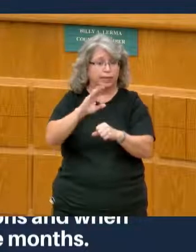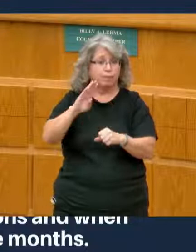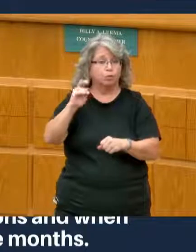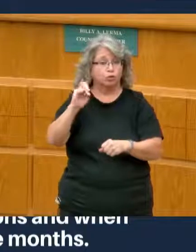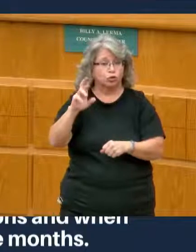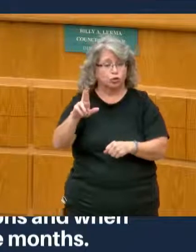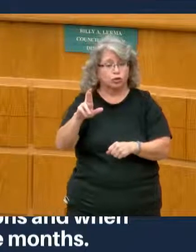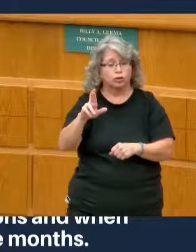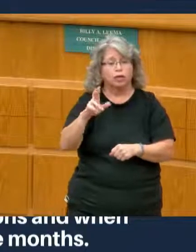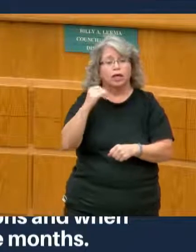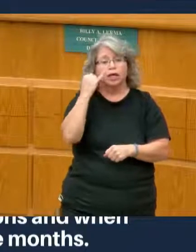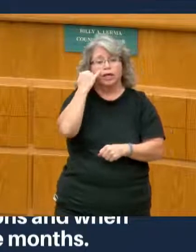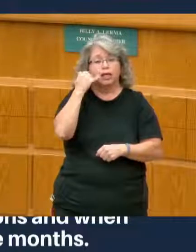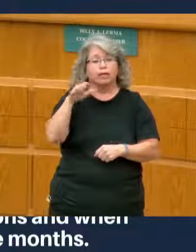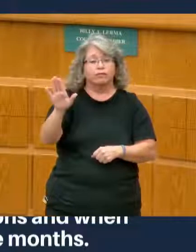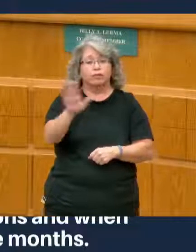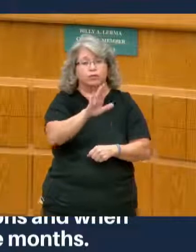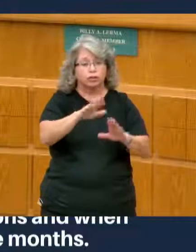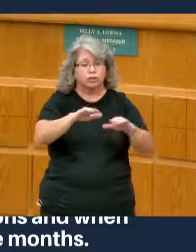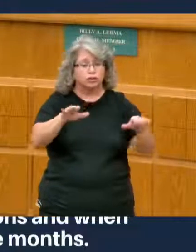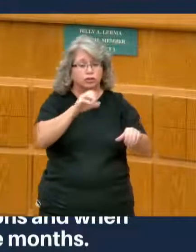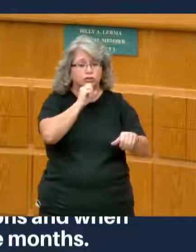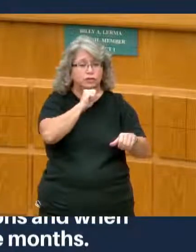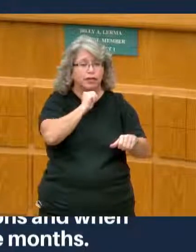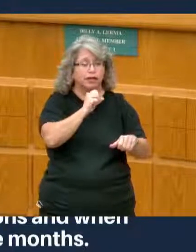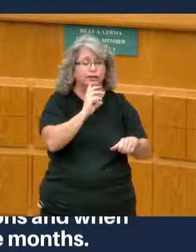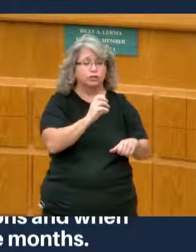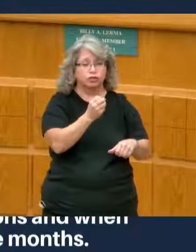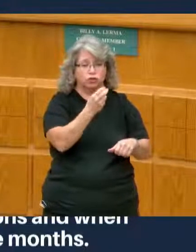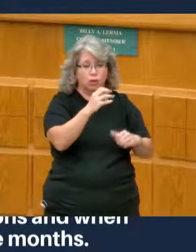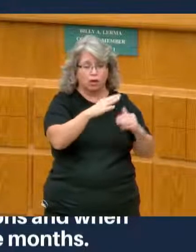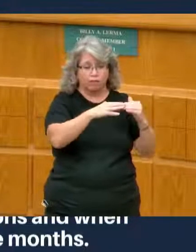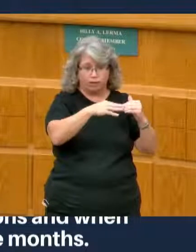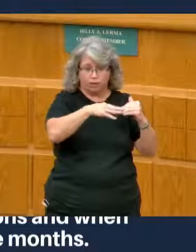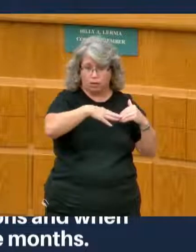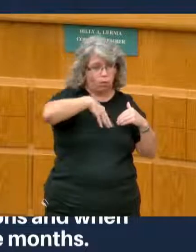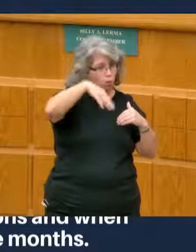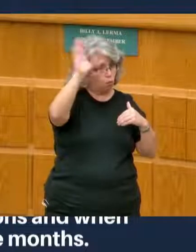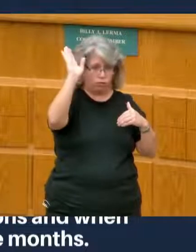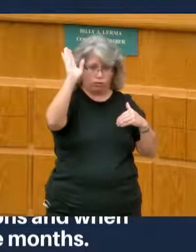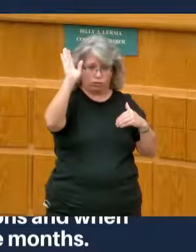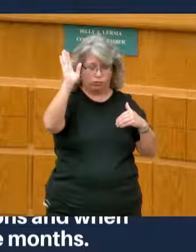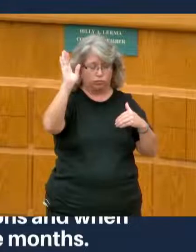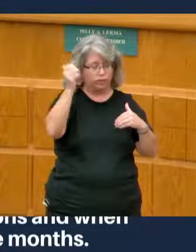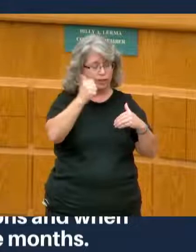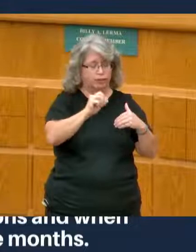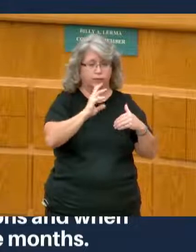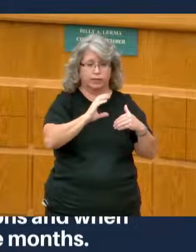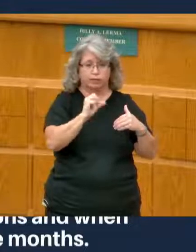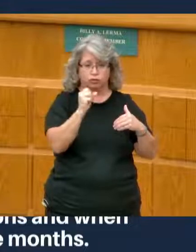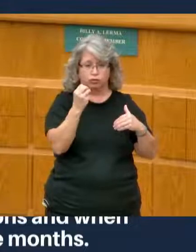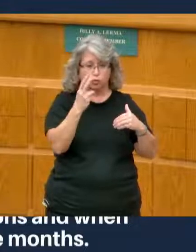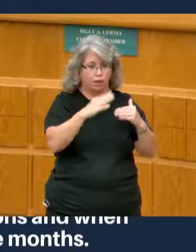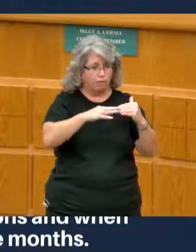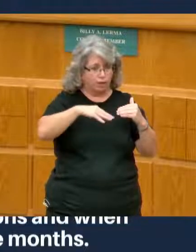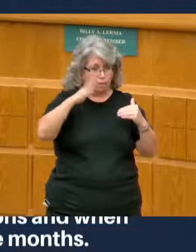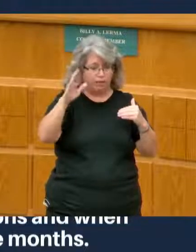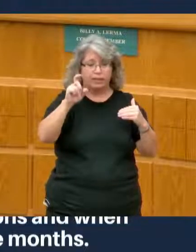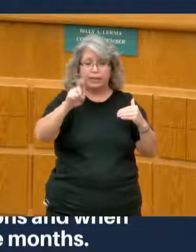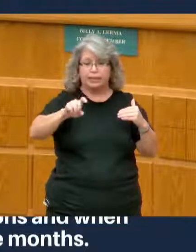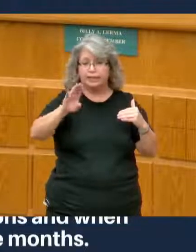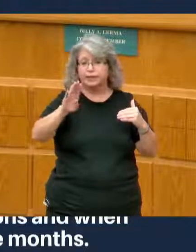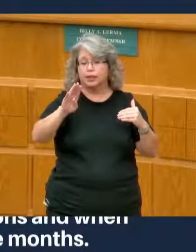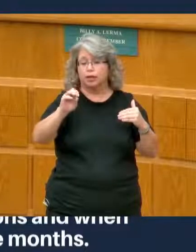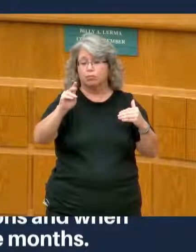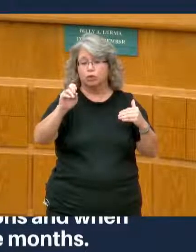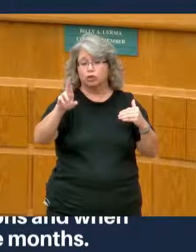are 12 years and older, but it's not just for children, it's for anybody 12 years and older, and they're needing a booster shot, that you don't have